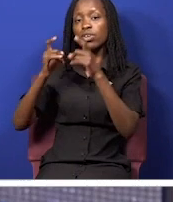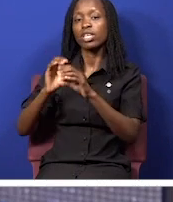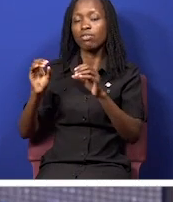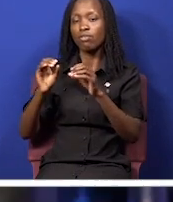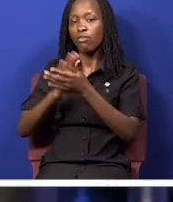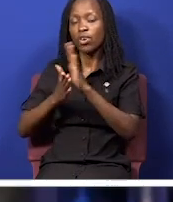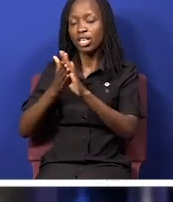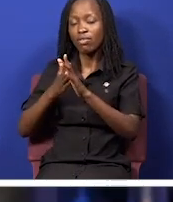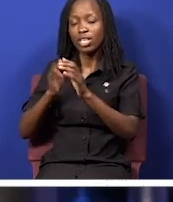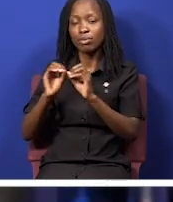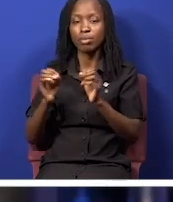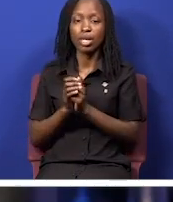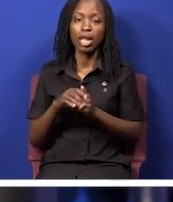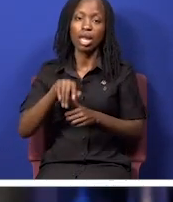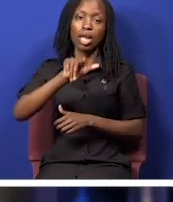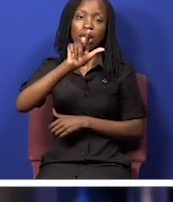Who do not need to repent. Let us repeat again.